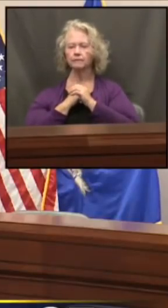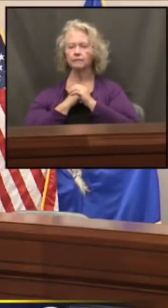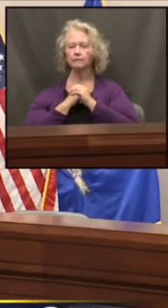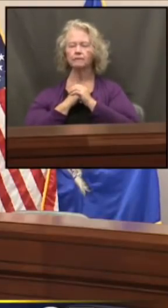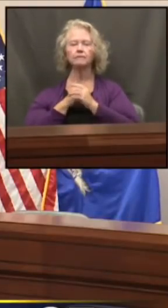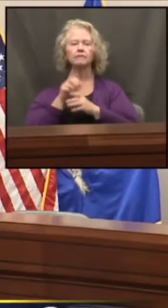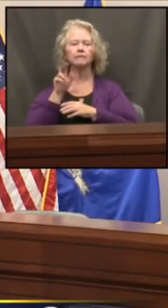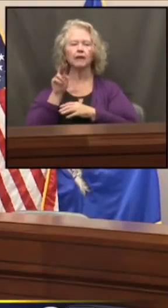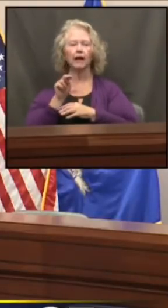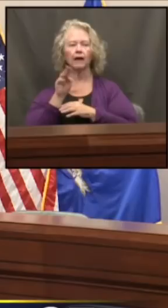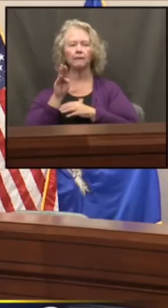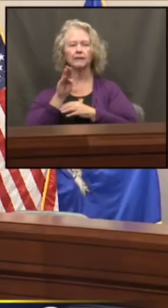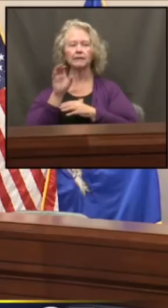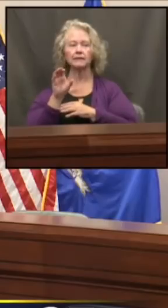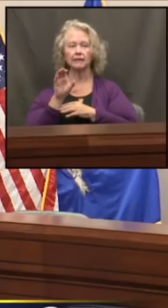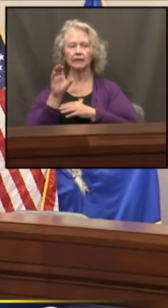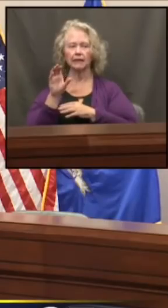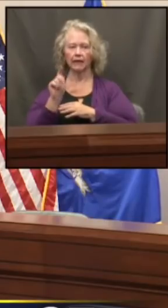NBC Connecticut.